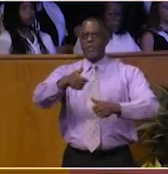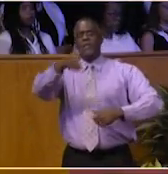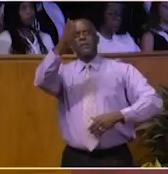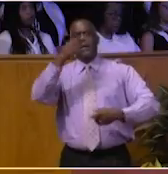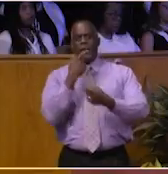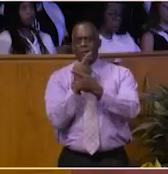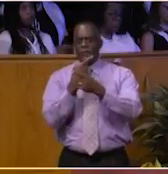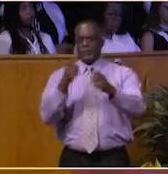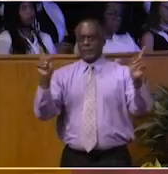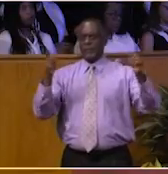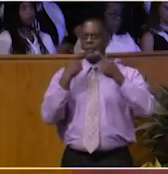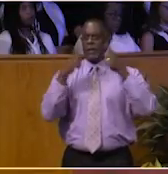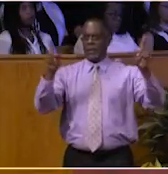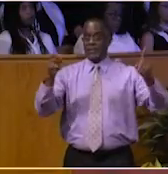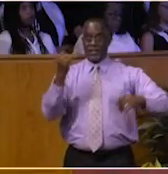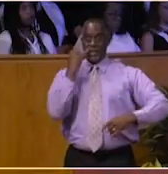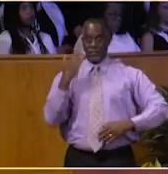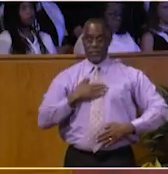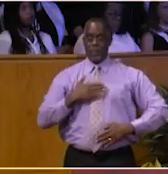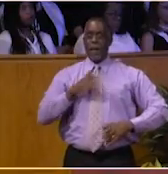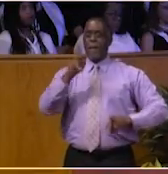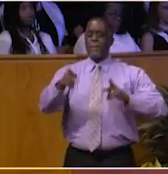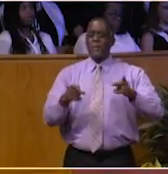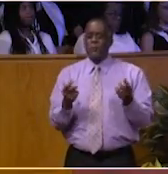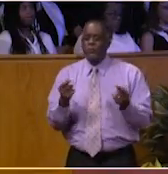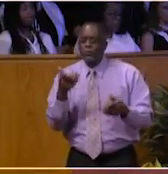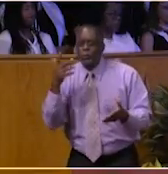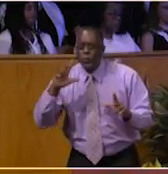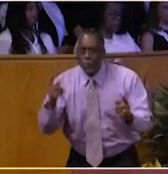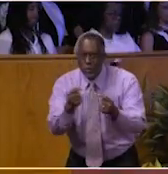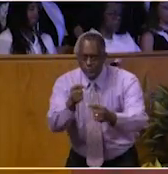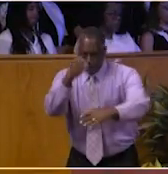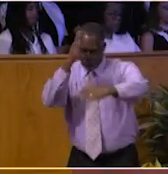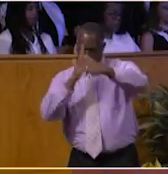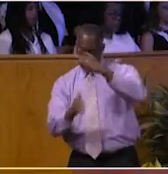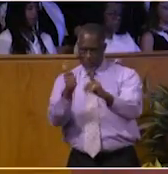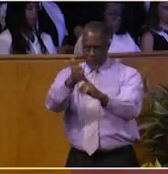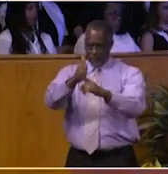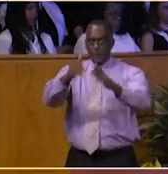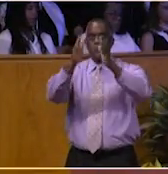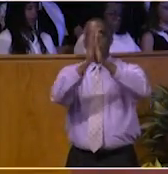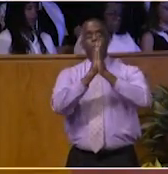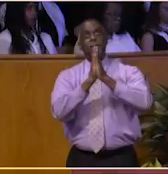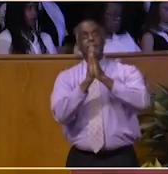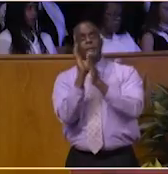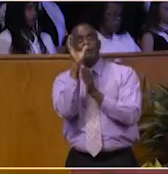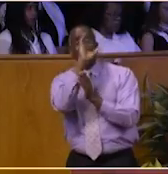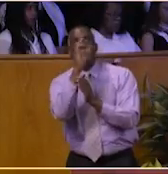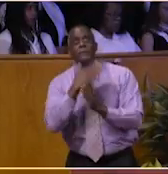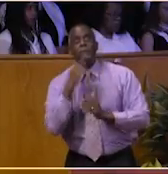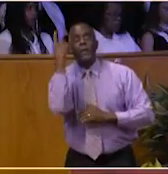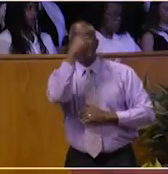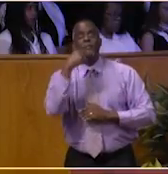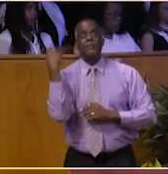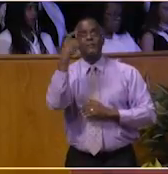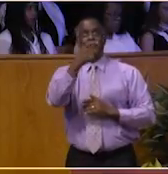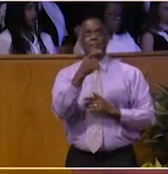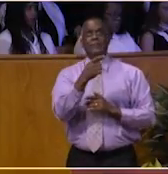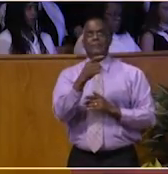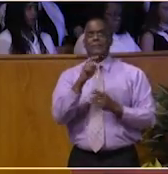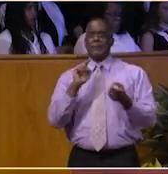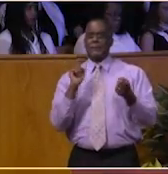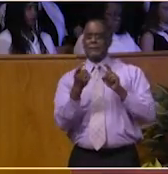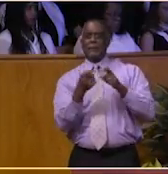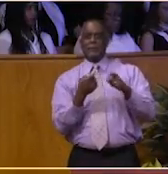are called by my name will humble themselves and pray, seek my face and turn from their